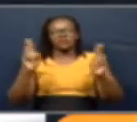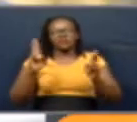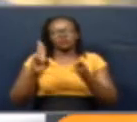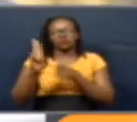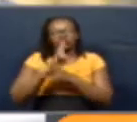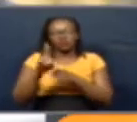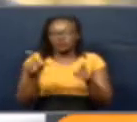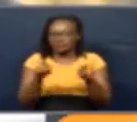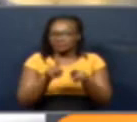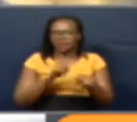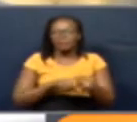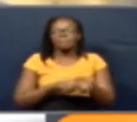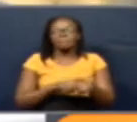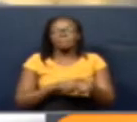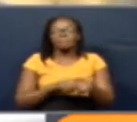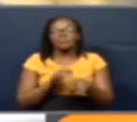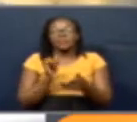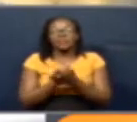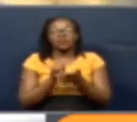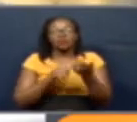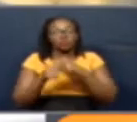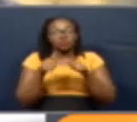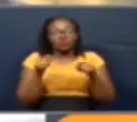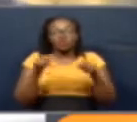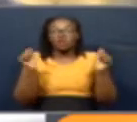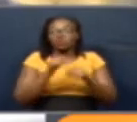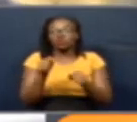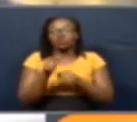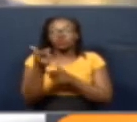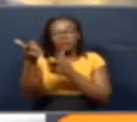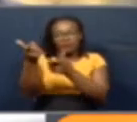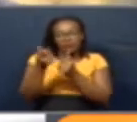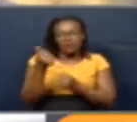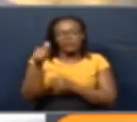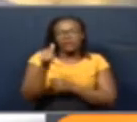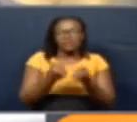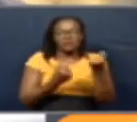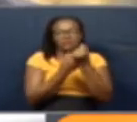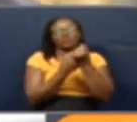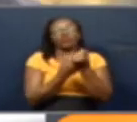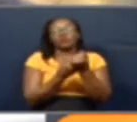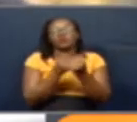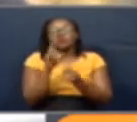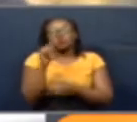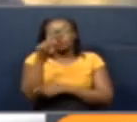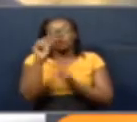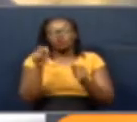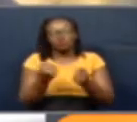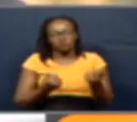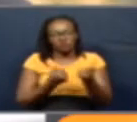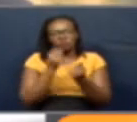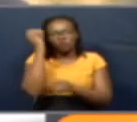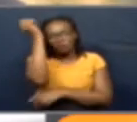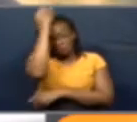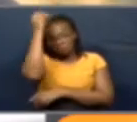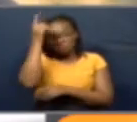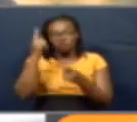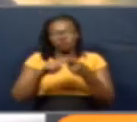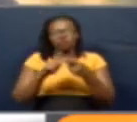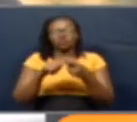immediately. The operation center as it is today cannot attract any donor funding. Nobody will even donate an ambulance to an operation center